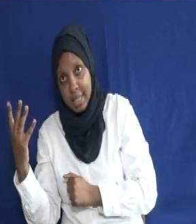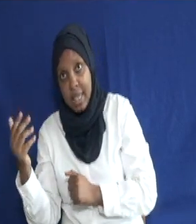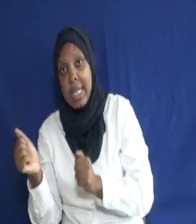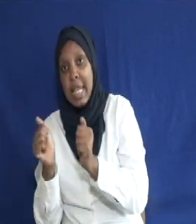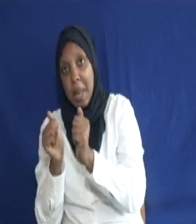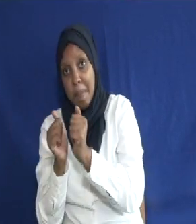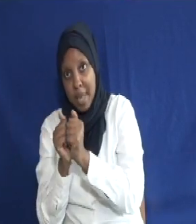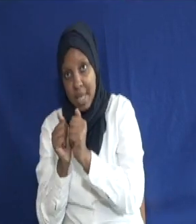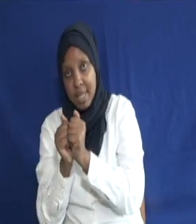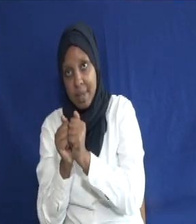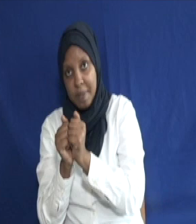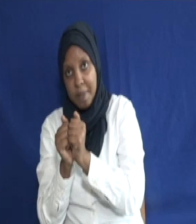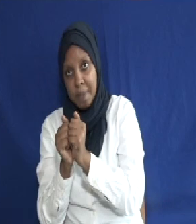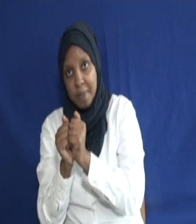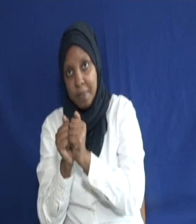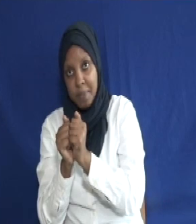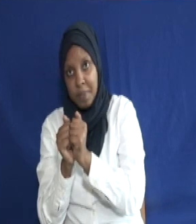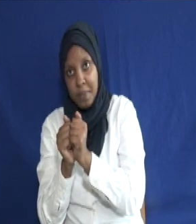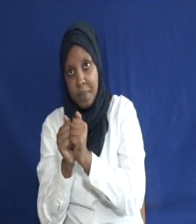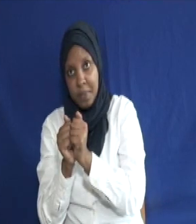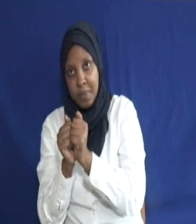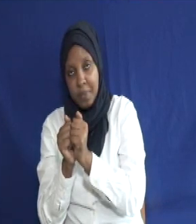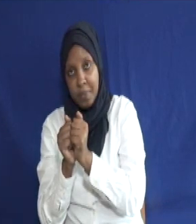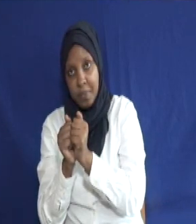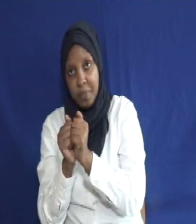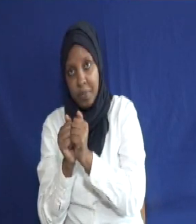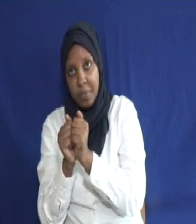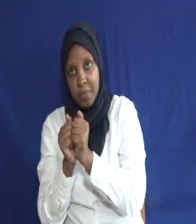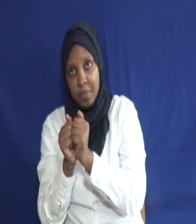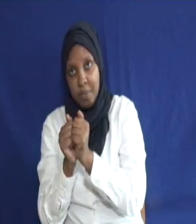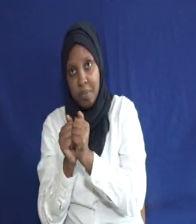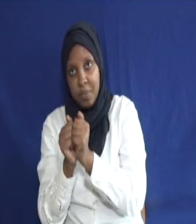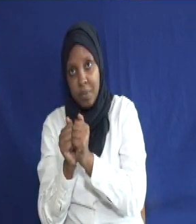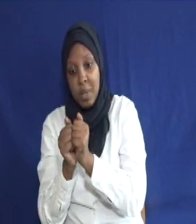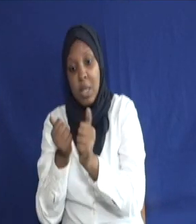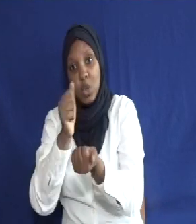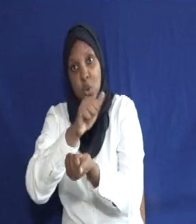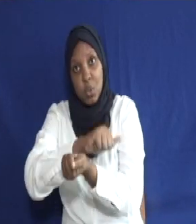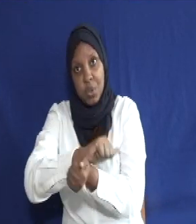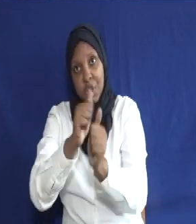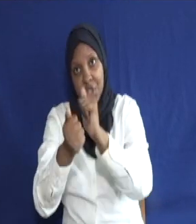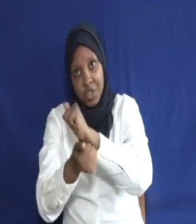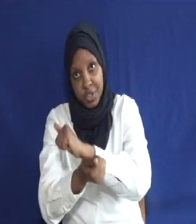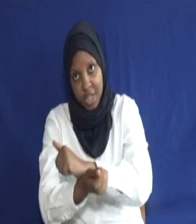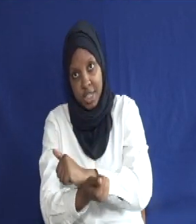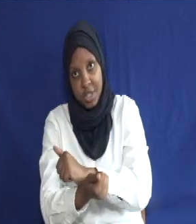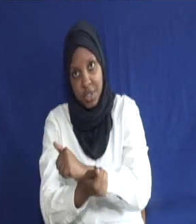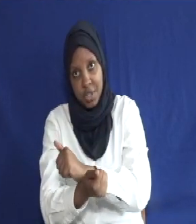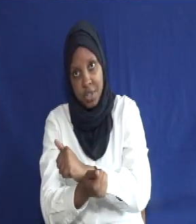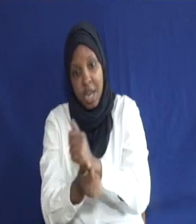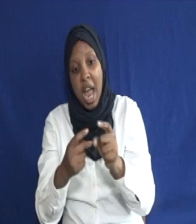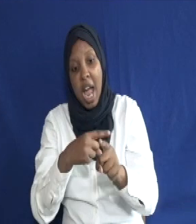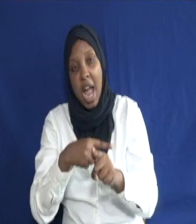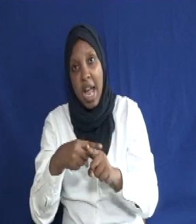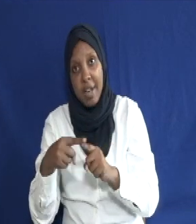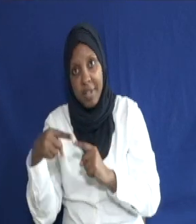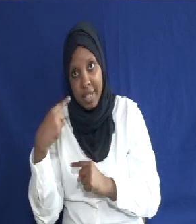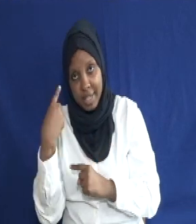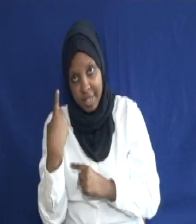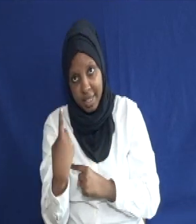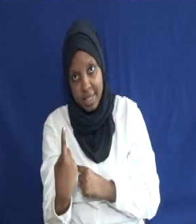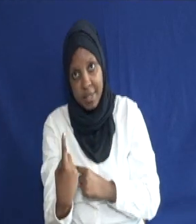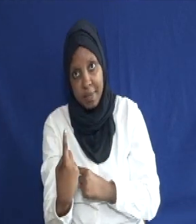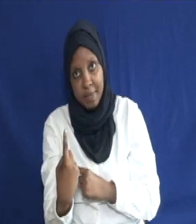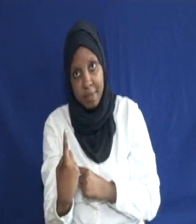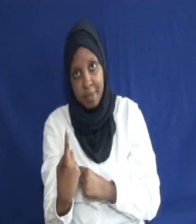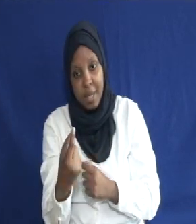and x is the exponent, it means we need to change this 100. We need